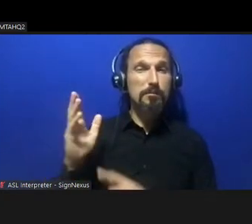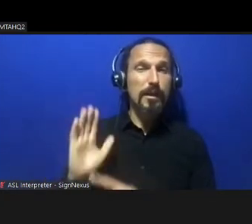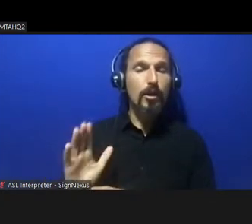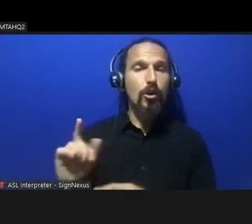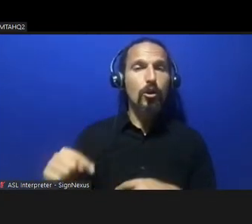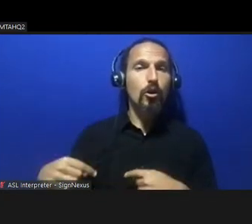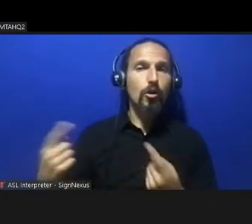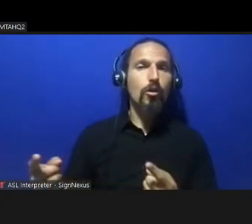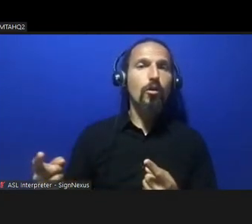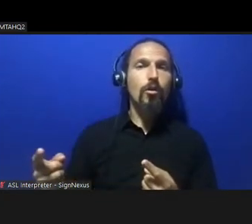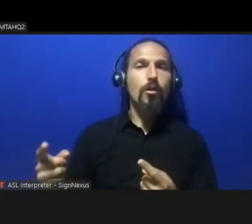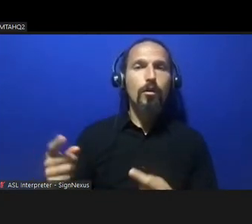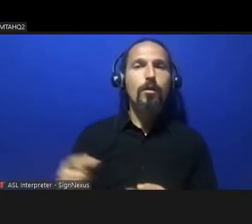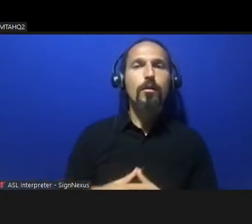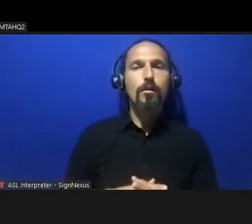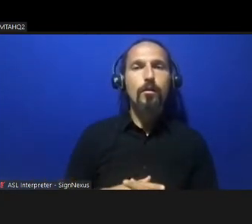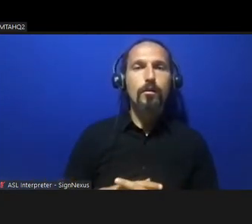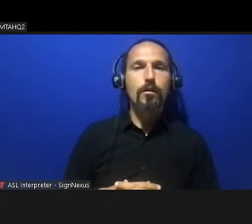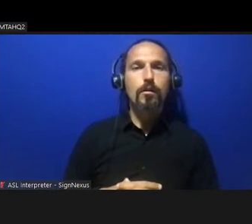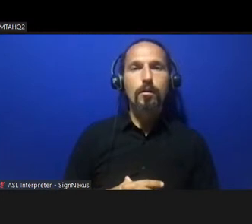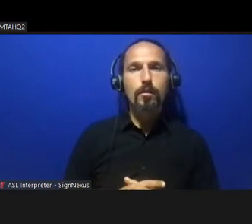mukul biswas